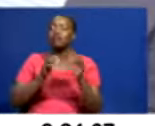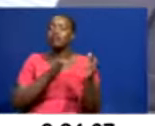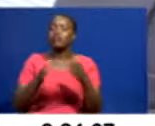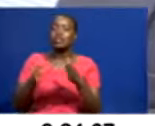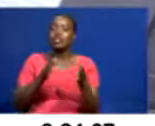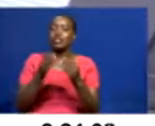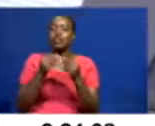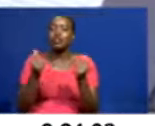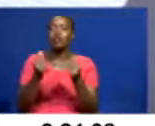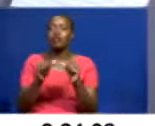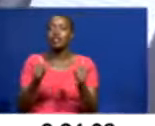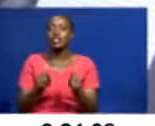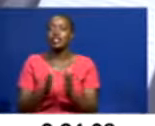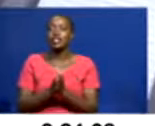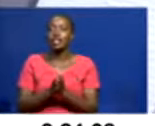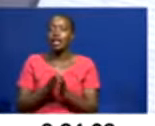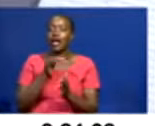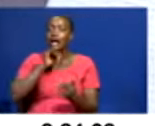resolved.